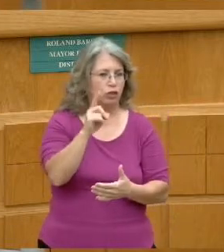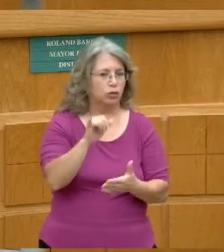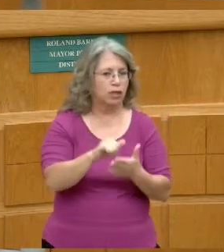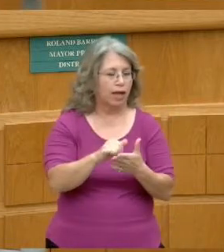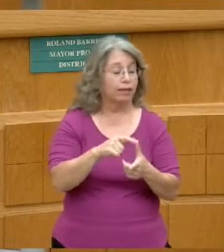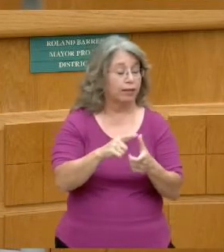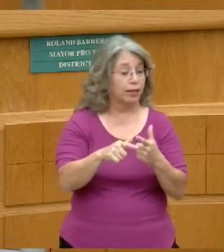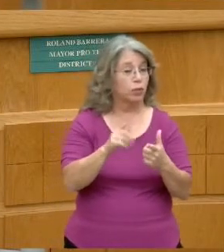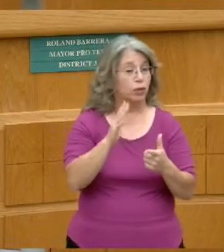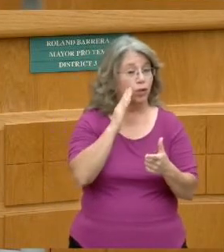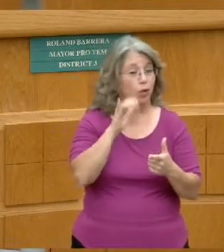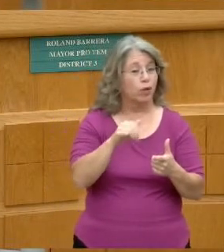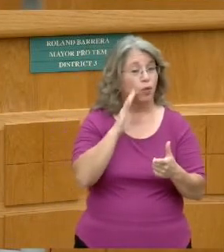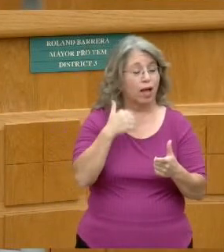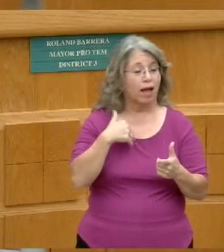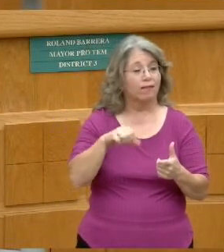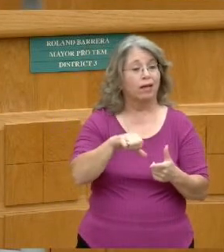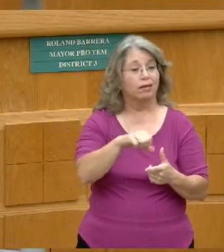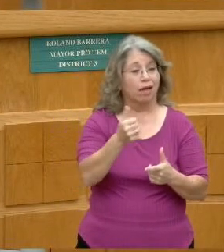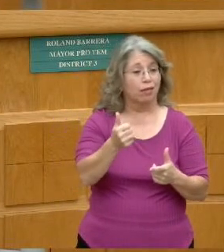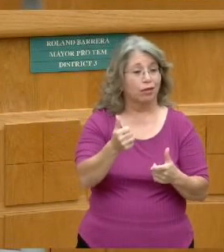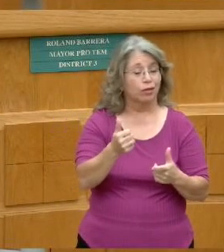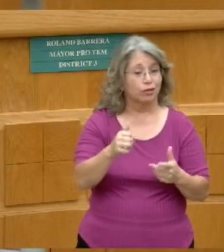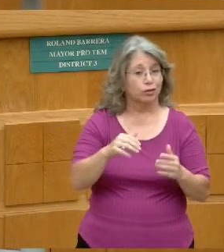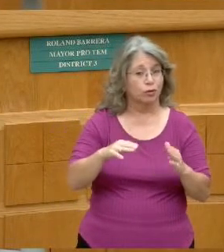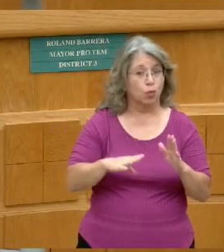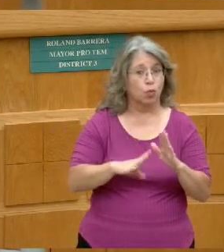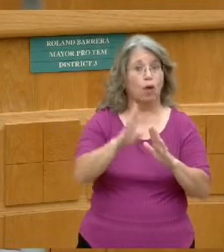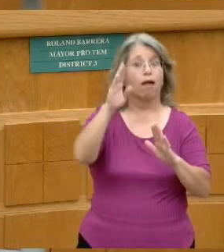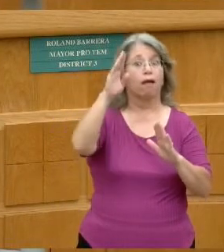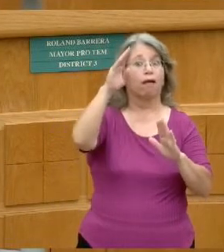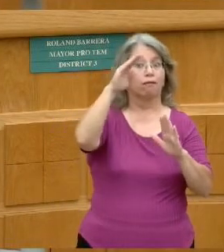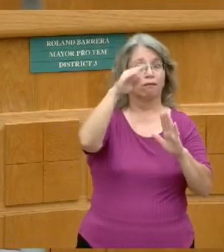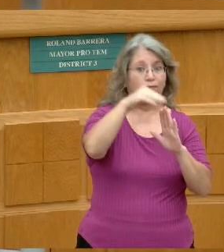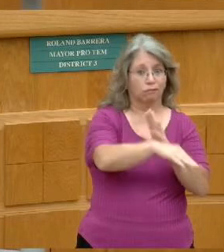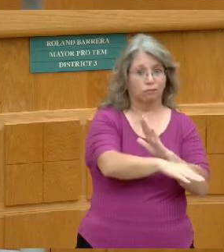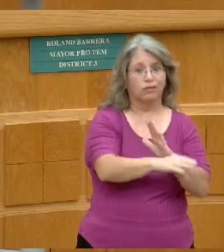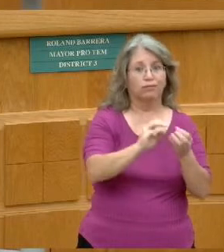coming. So that's that second wave in the coastal bend.